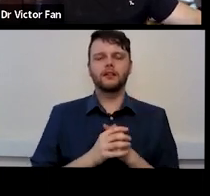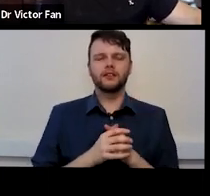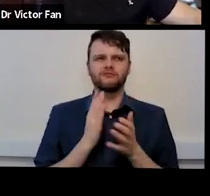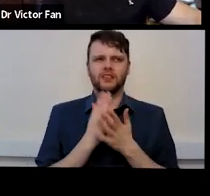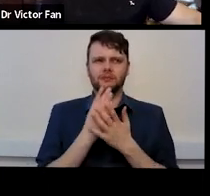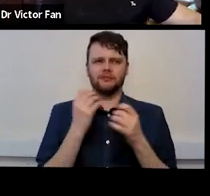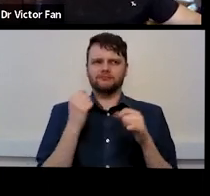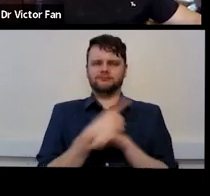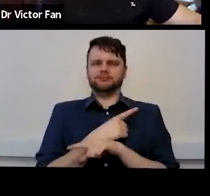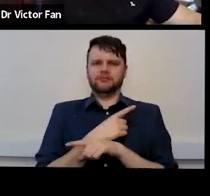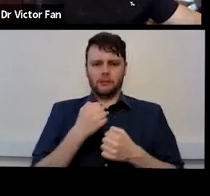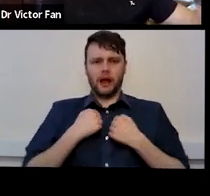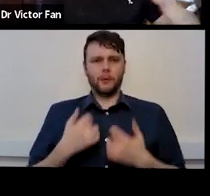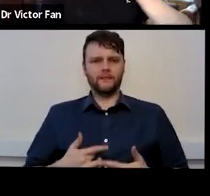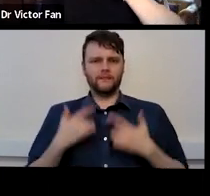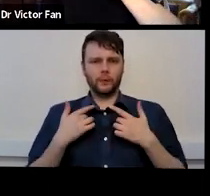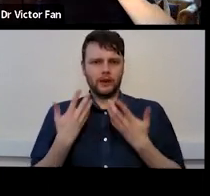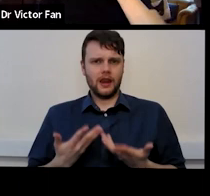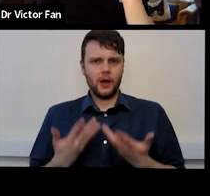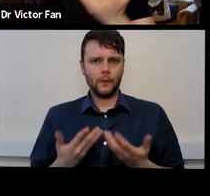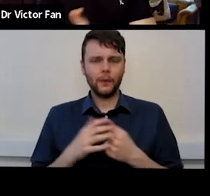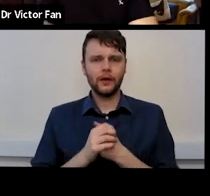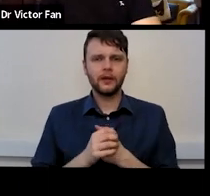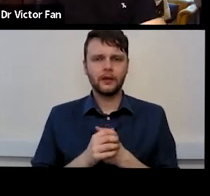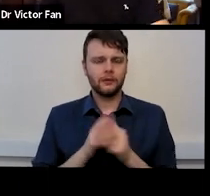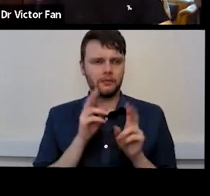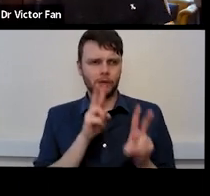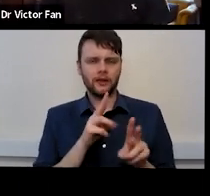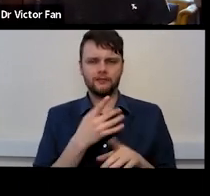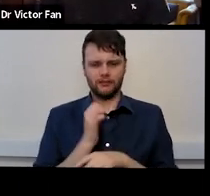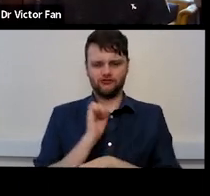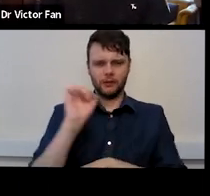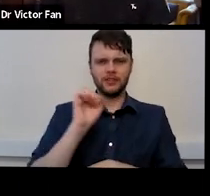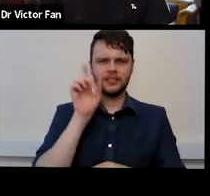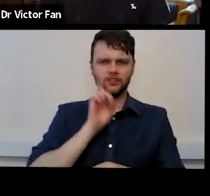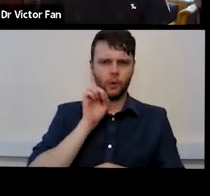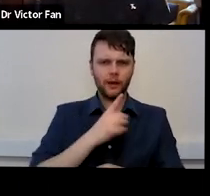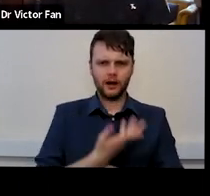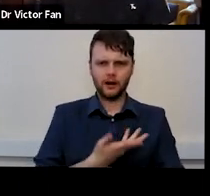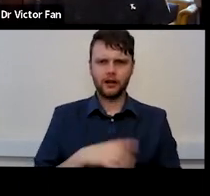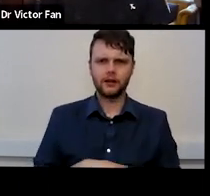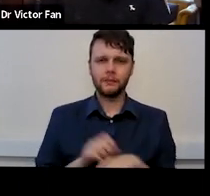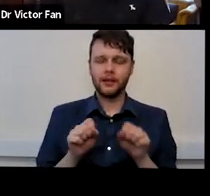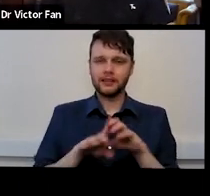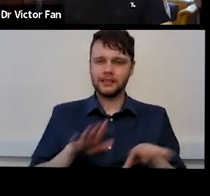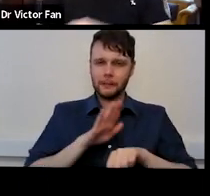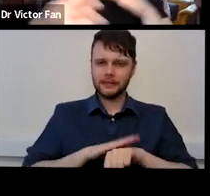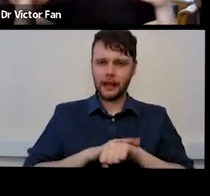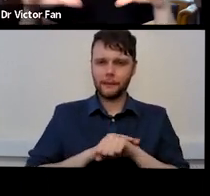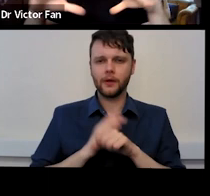from our perspective, of course, in terms of representation of women. And at the same time, we can